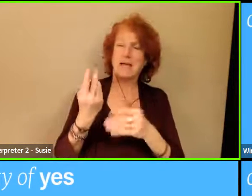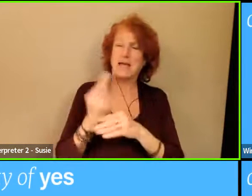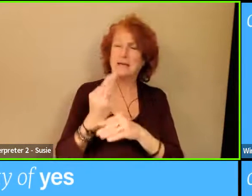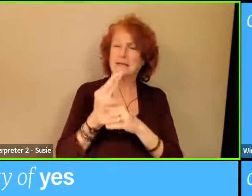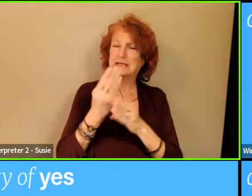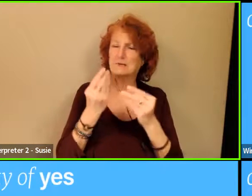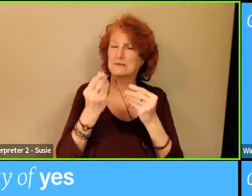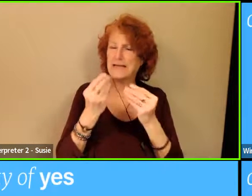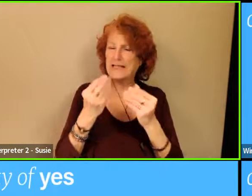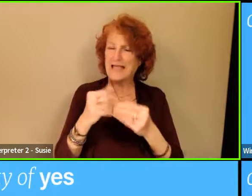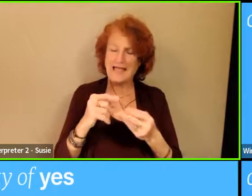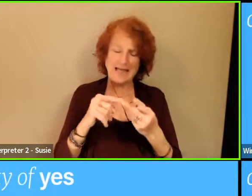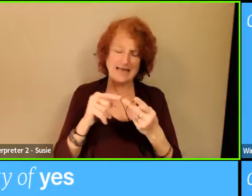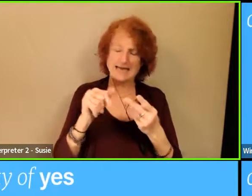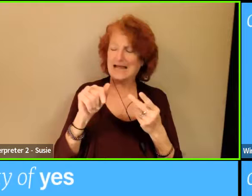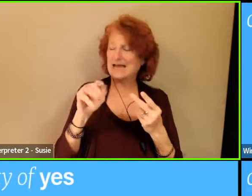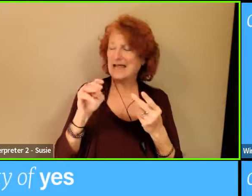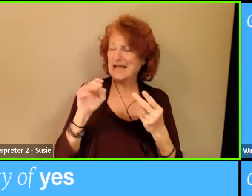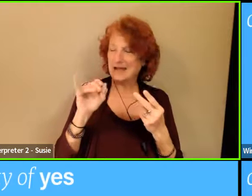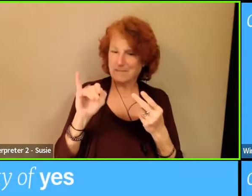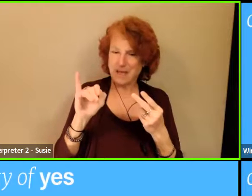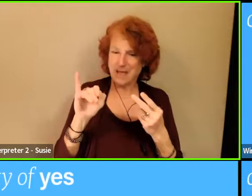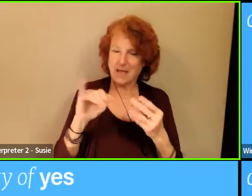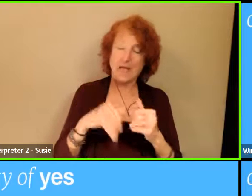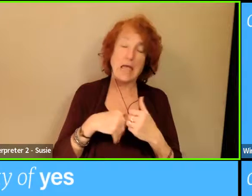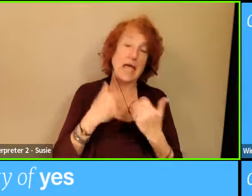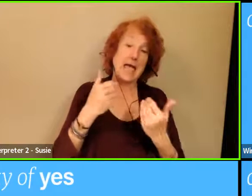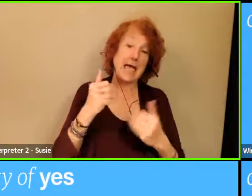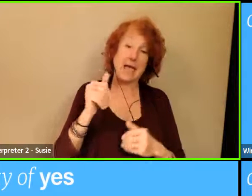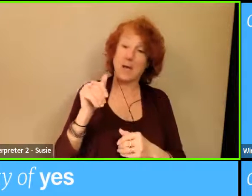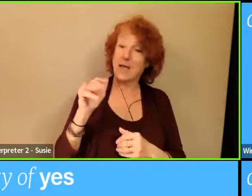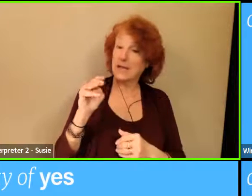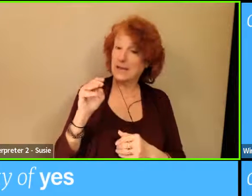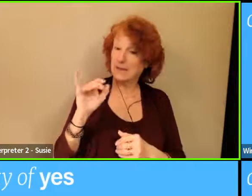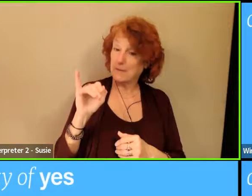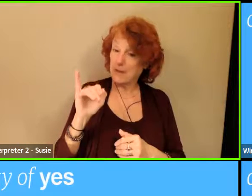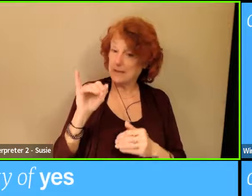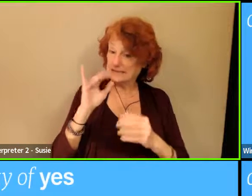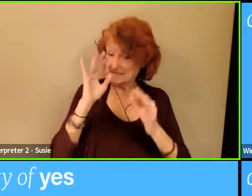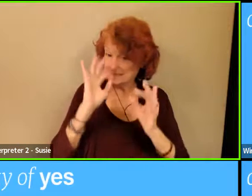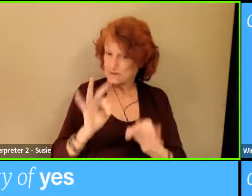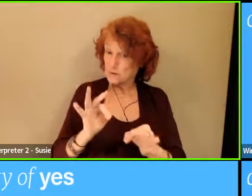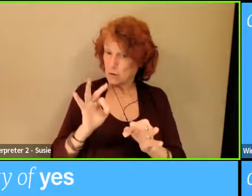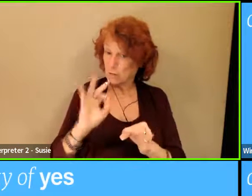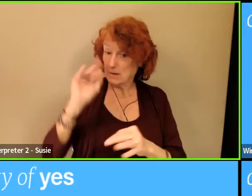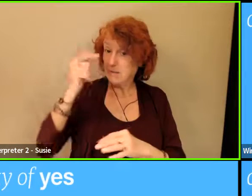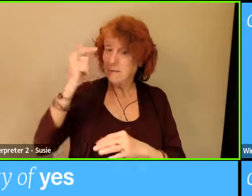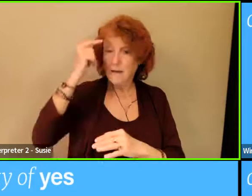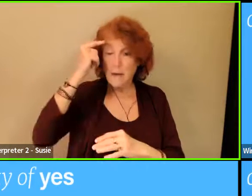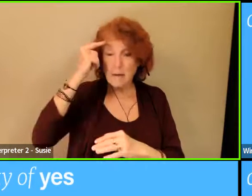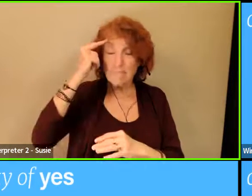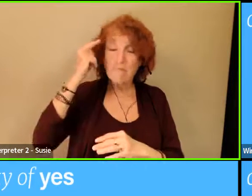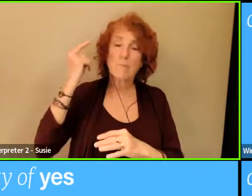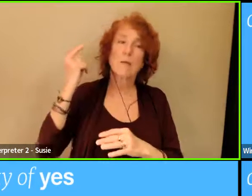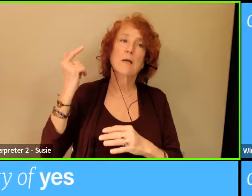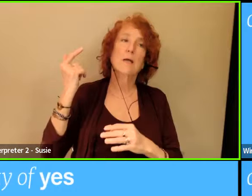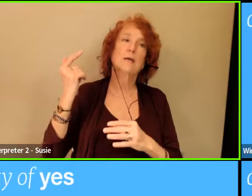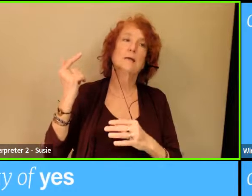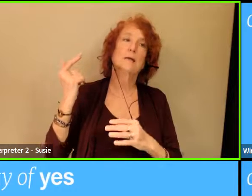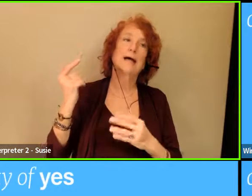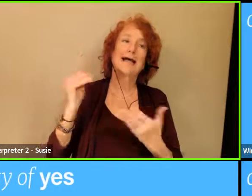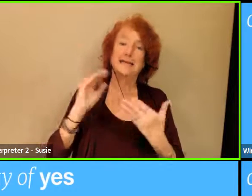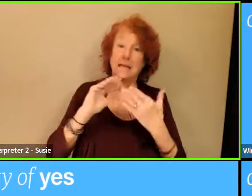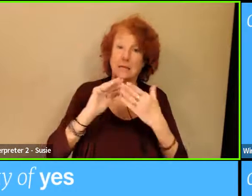the AMI, how the AMI is determined by the government. And then as